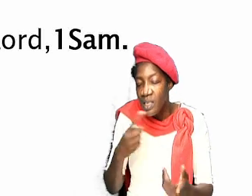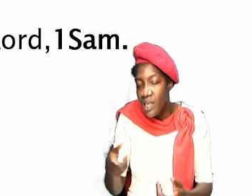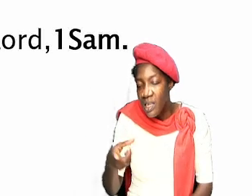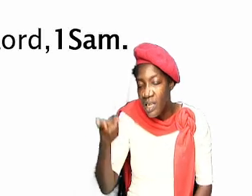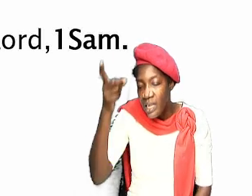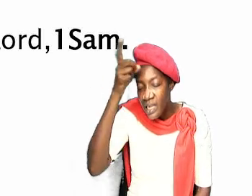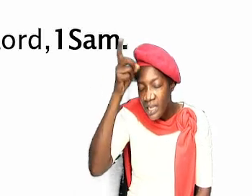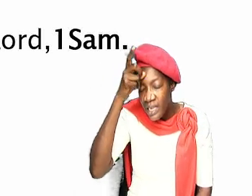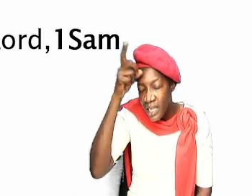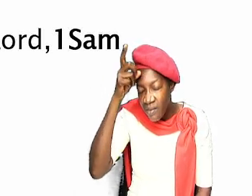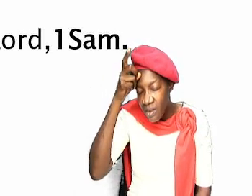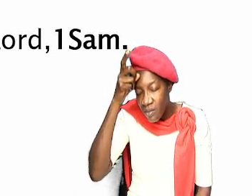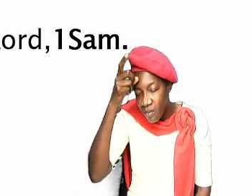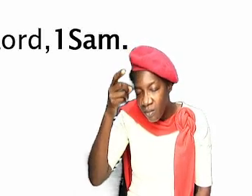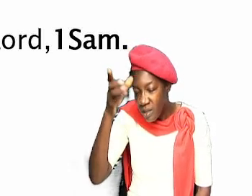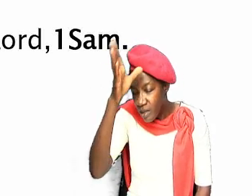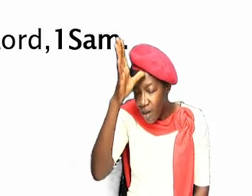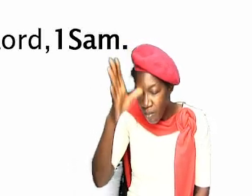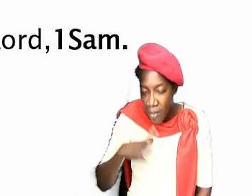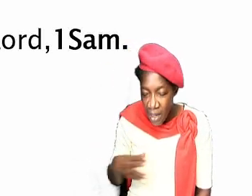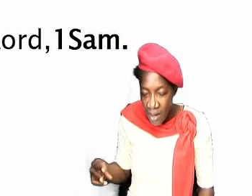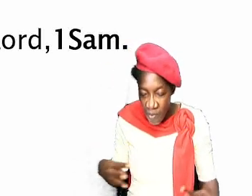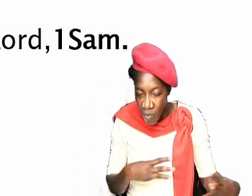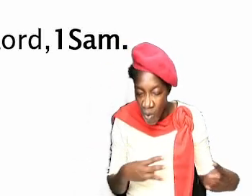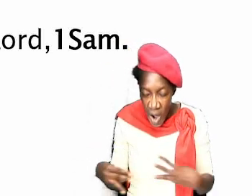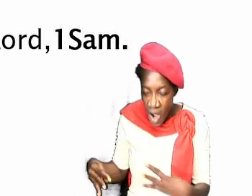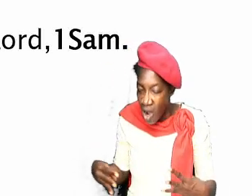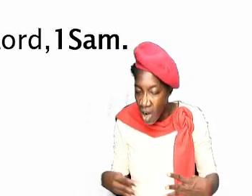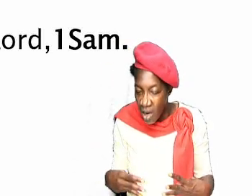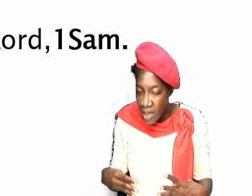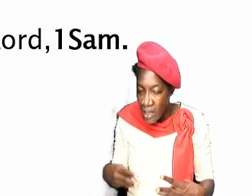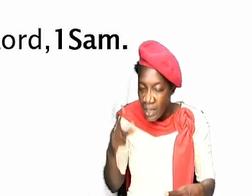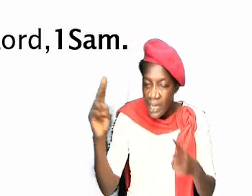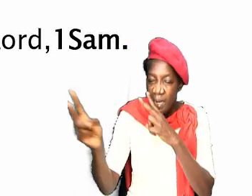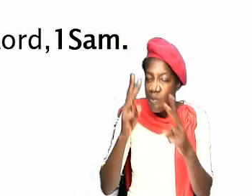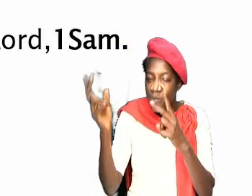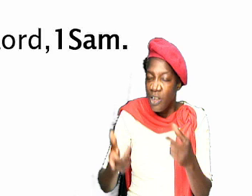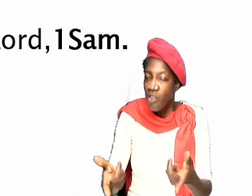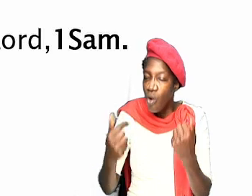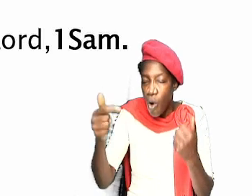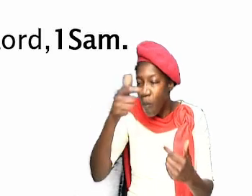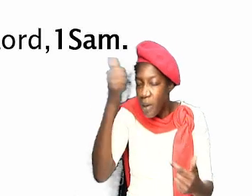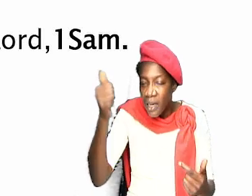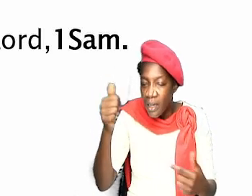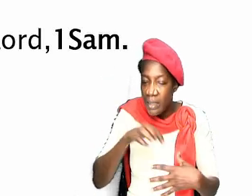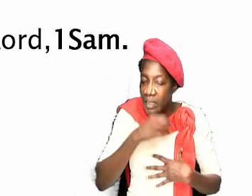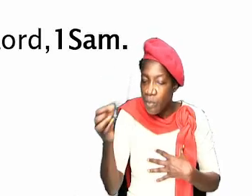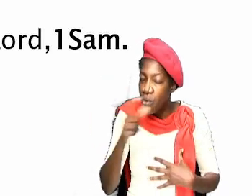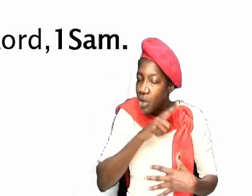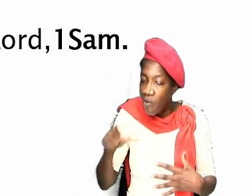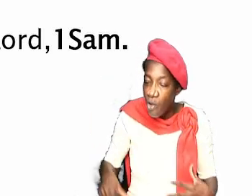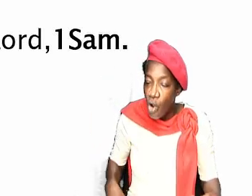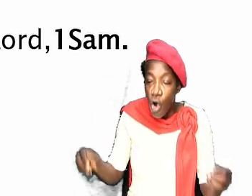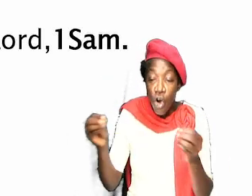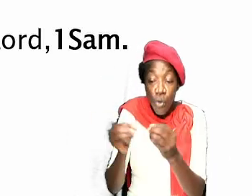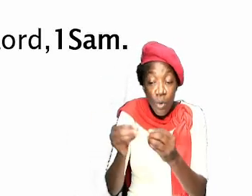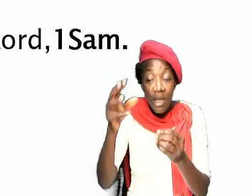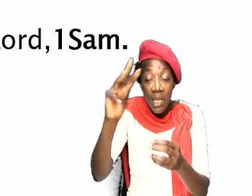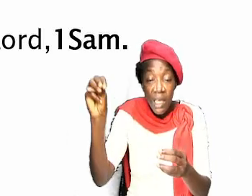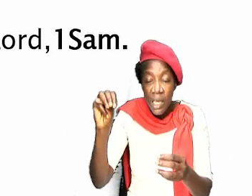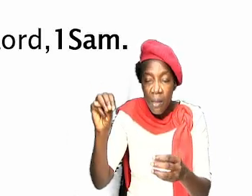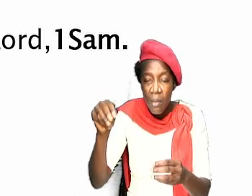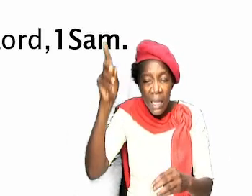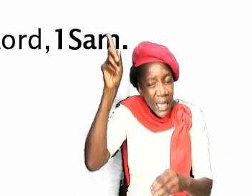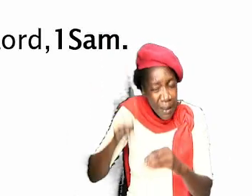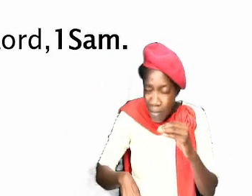David's victory came because the Spirit of the Lord was with him. He did not came because David could